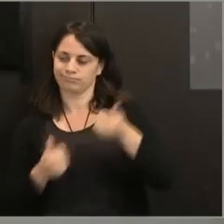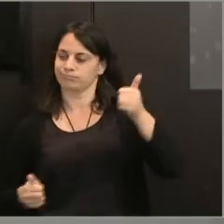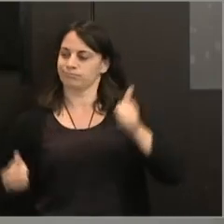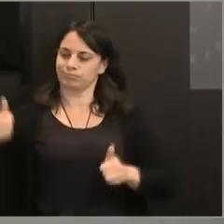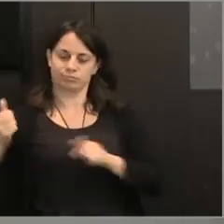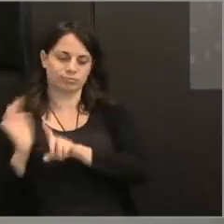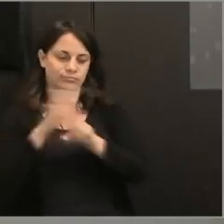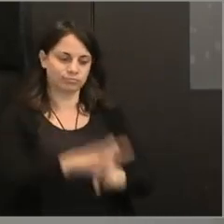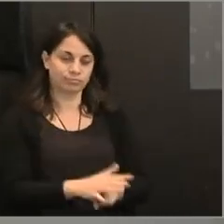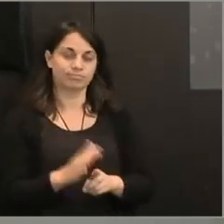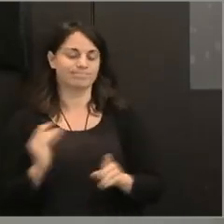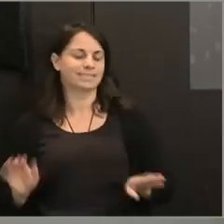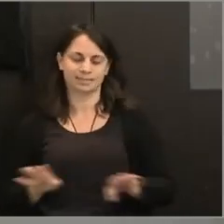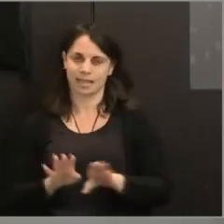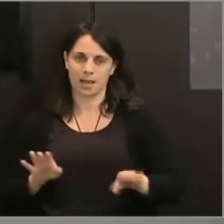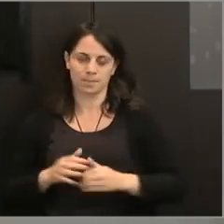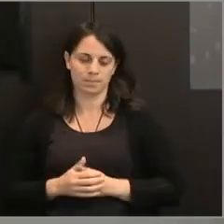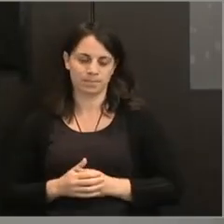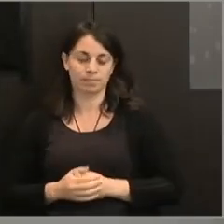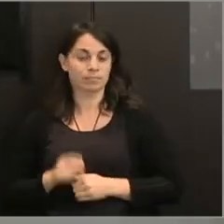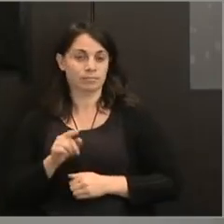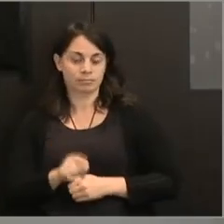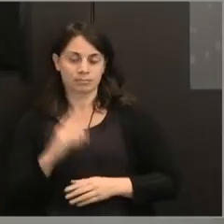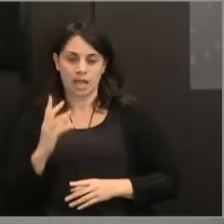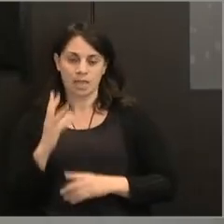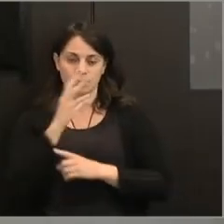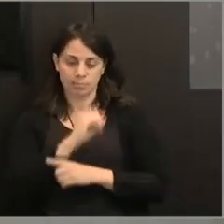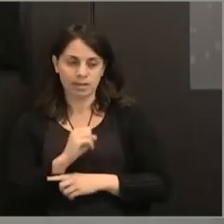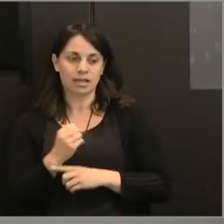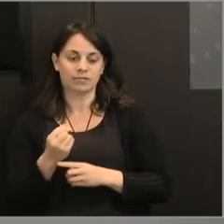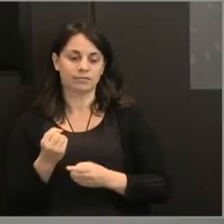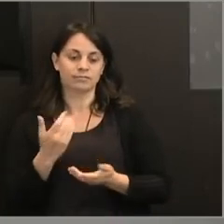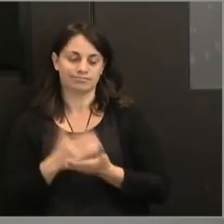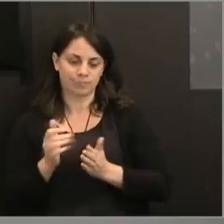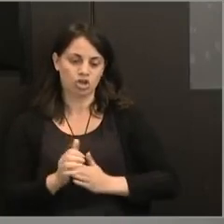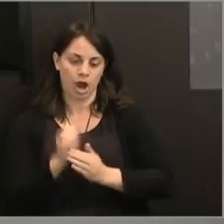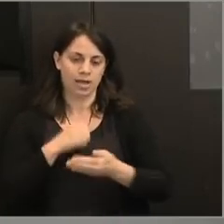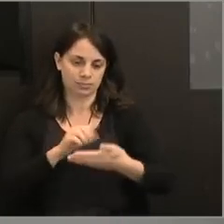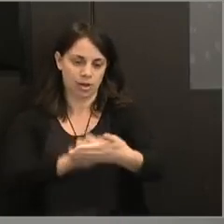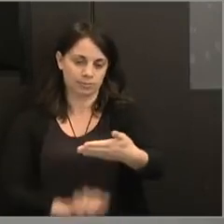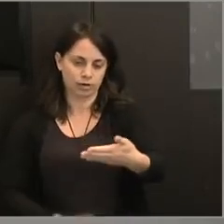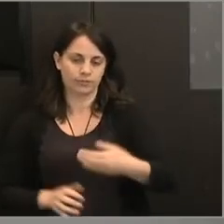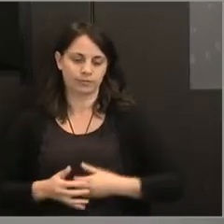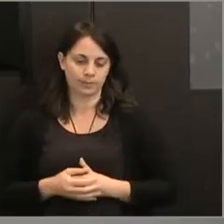have been the same. It is that belief which most guides this brief.